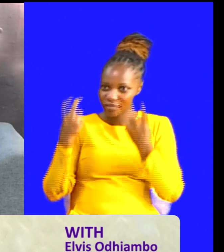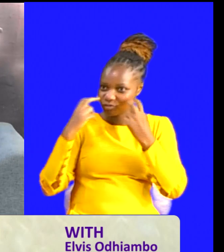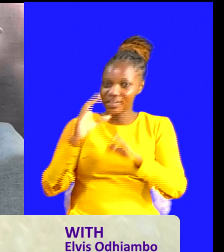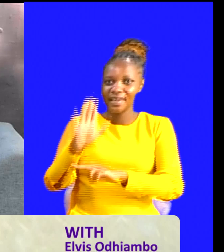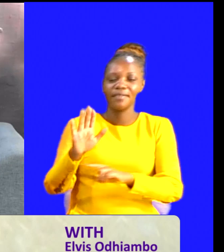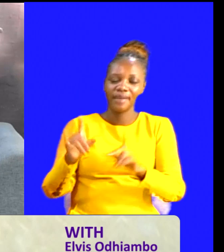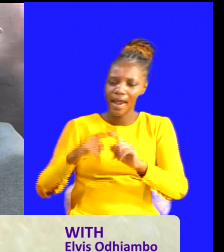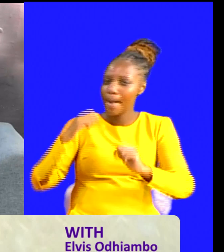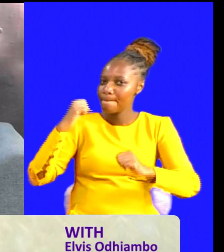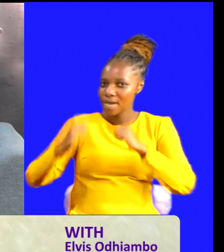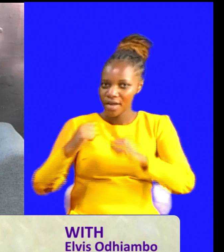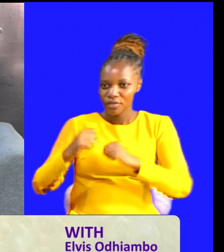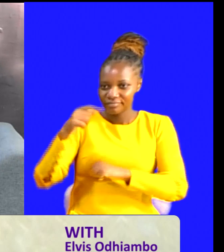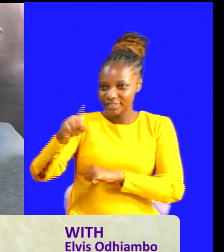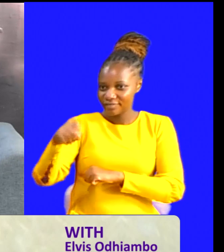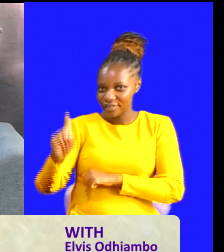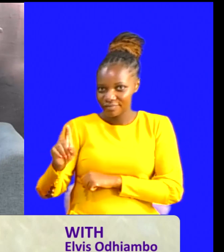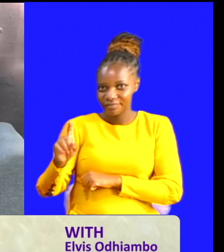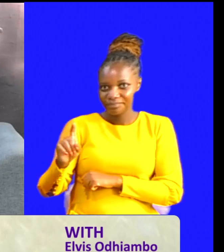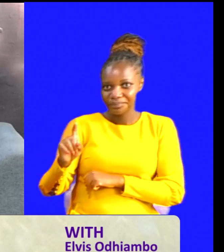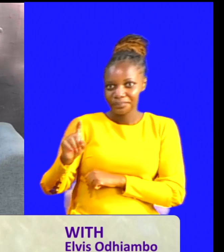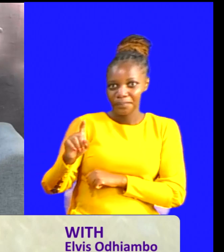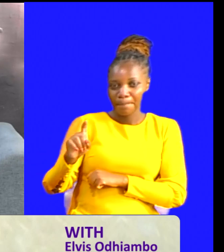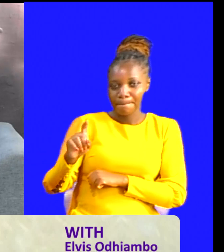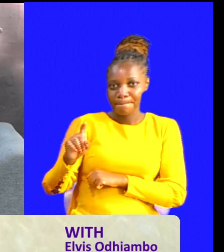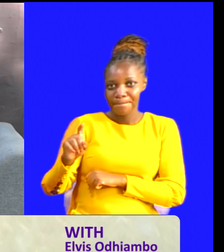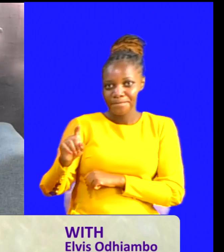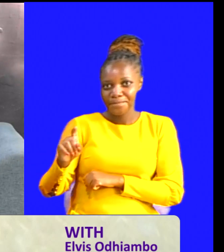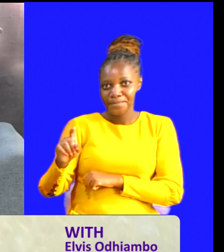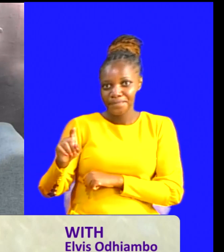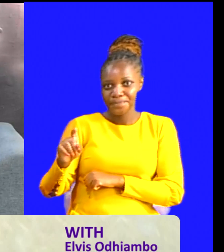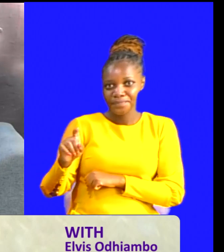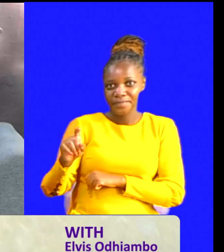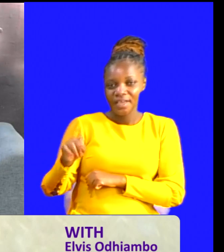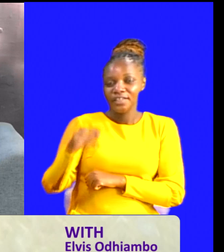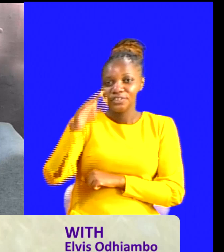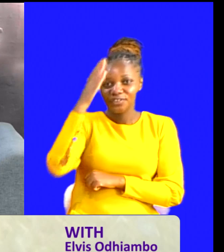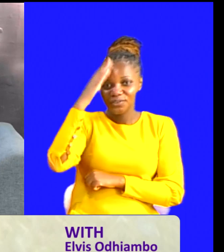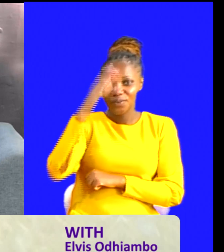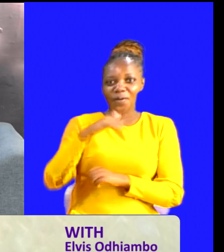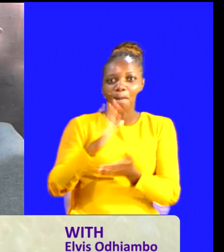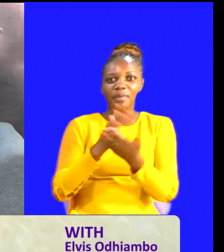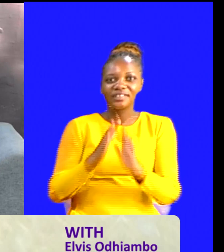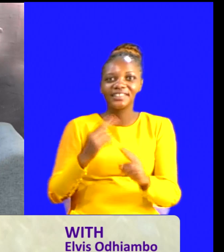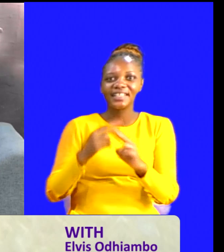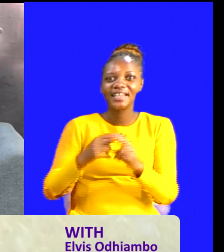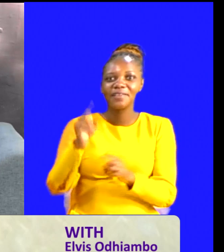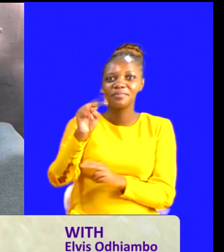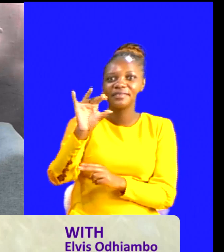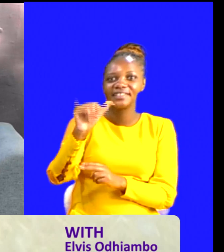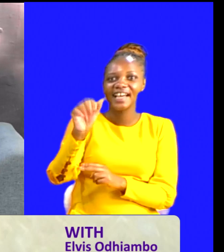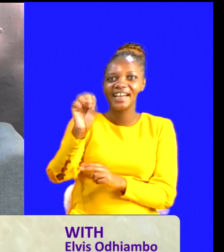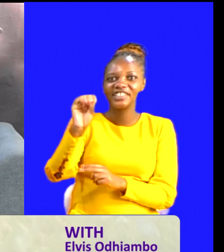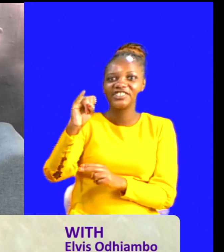as marathon runners are concerned, the way the legendary Nyashinski, sings about Kipchoge, keep